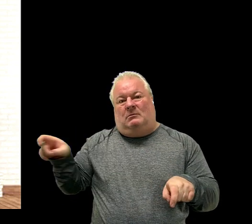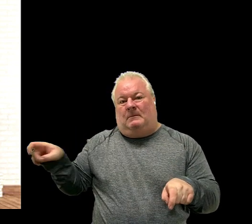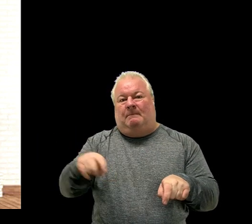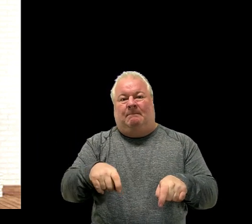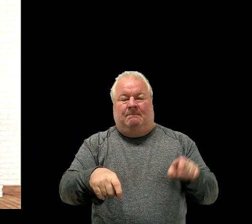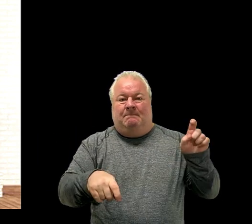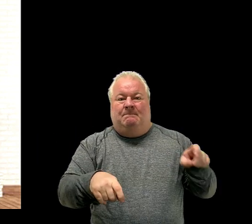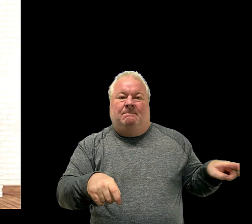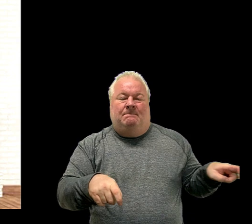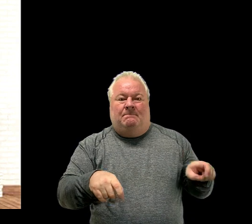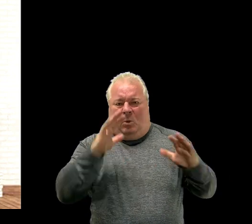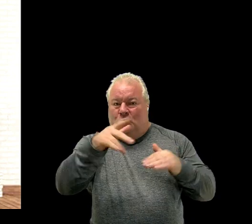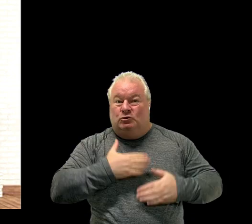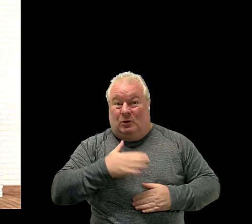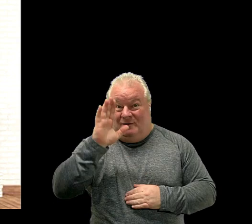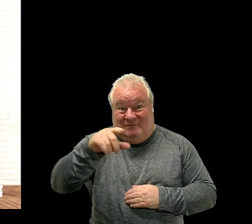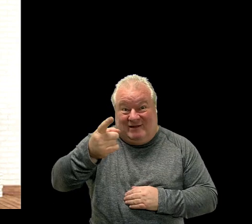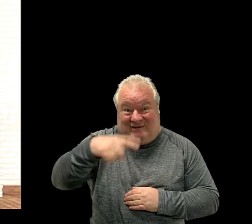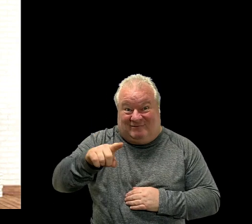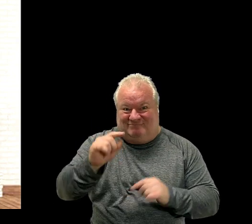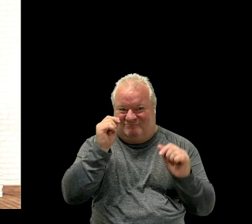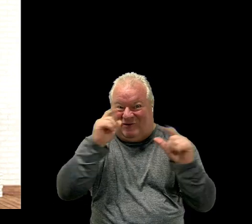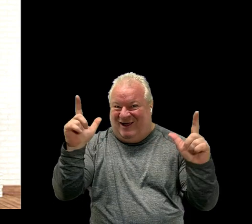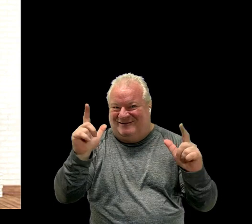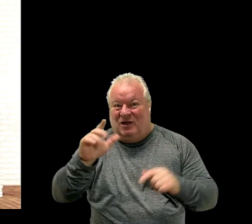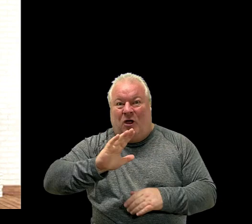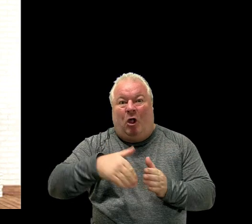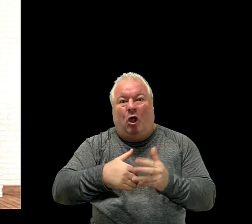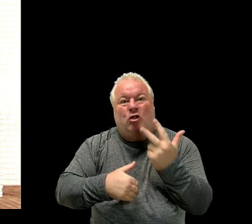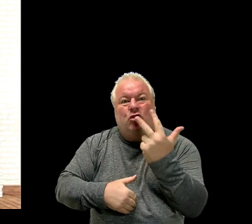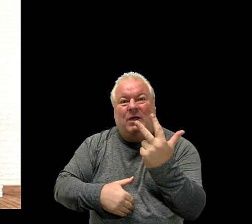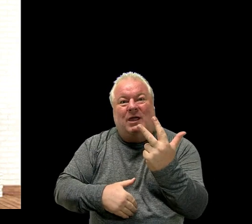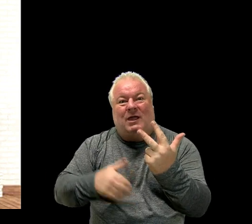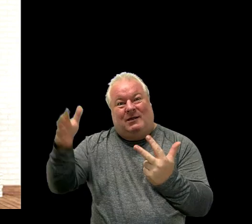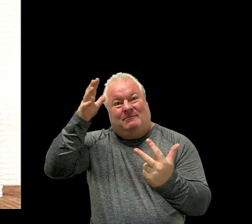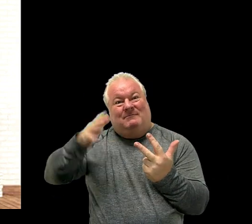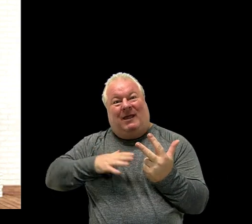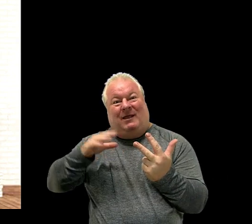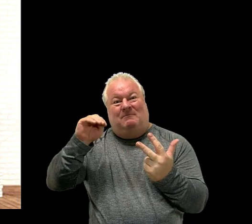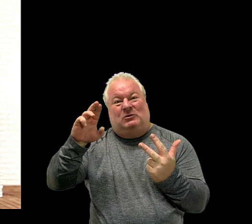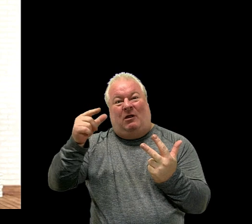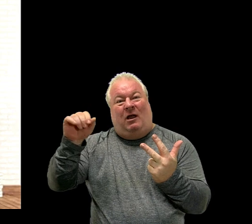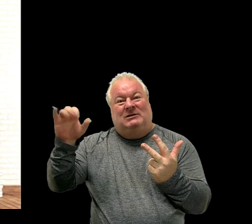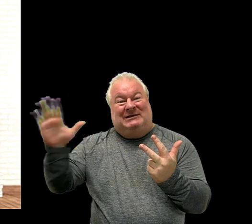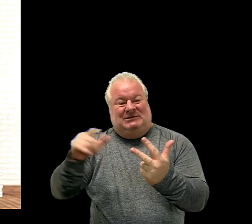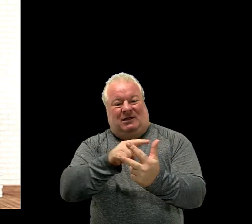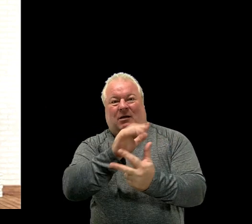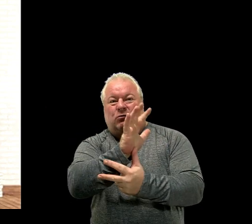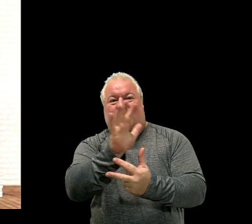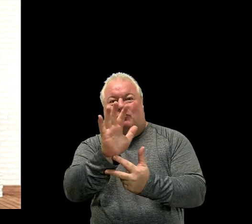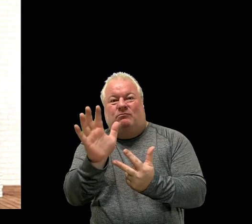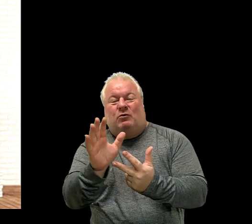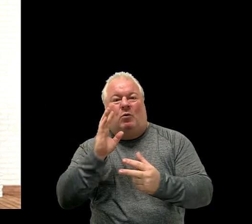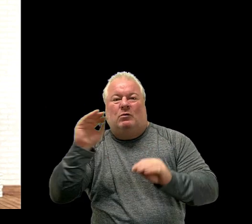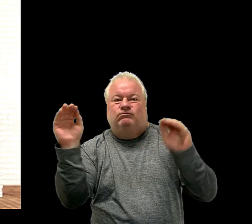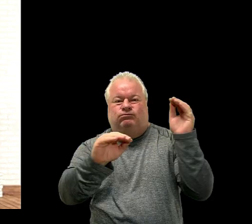I want to let you know that next week we will be putting all 3 new mindful moments together and